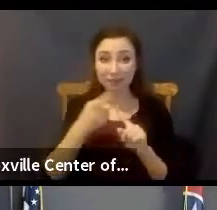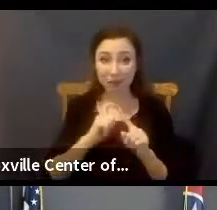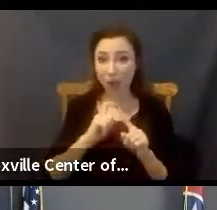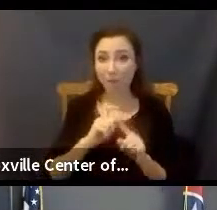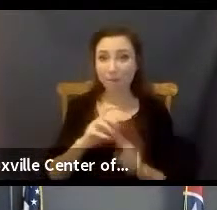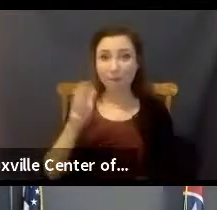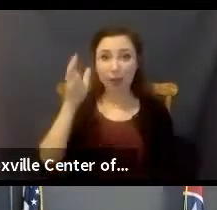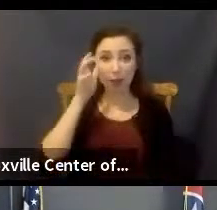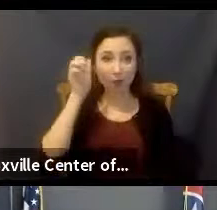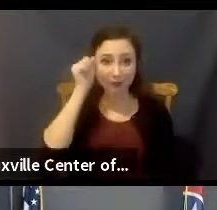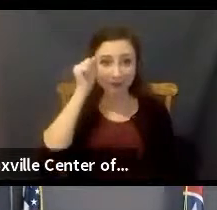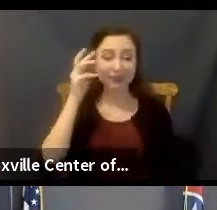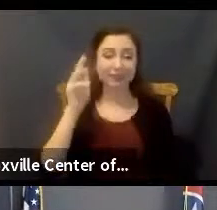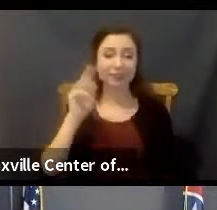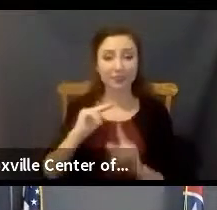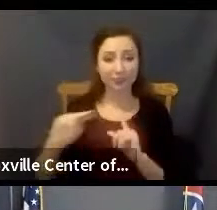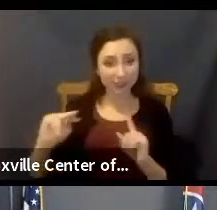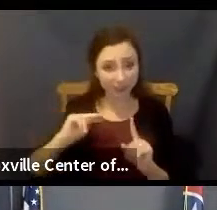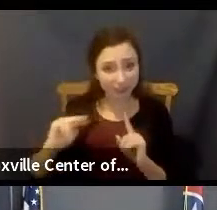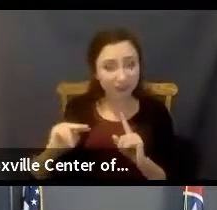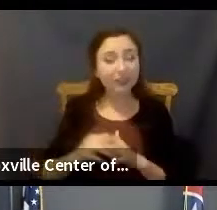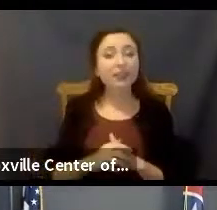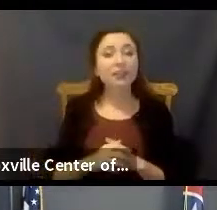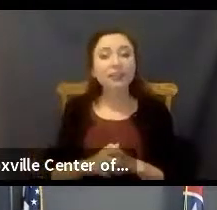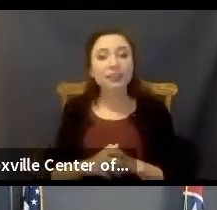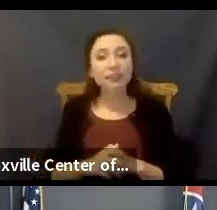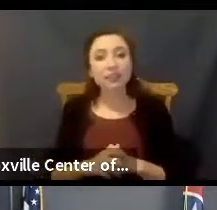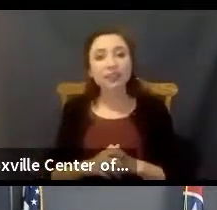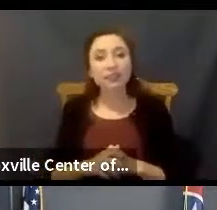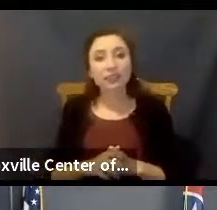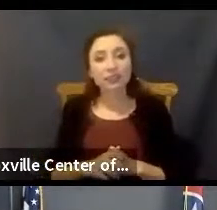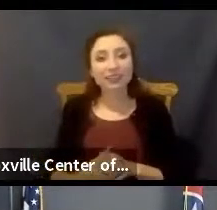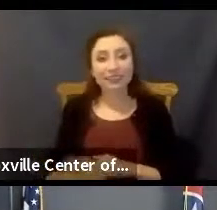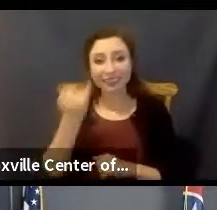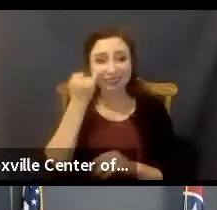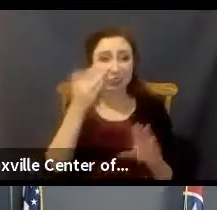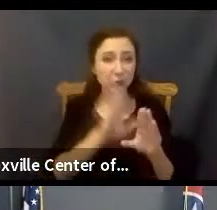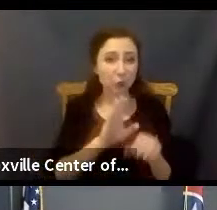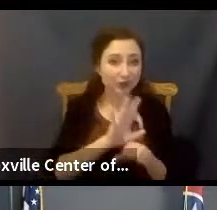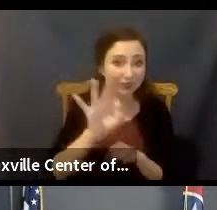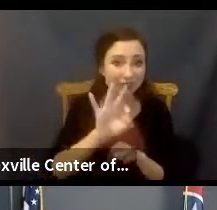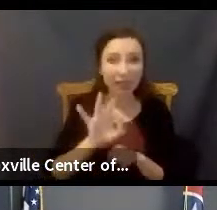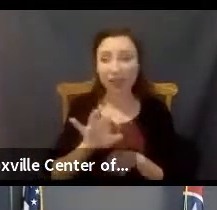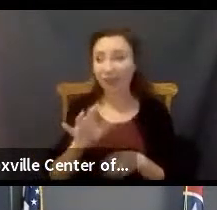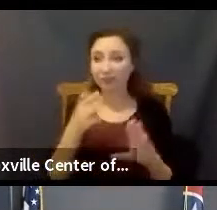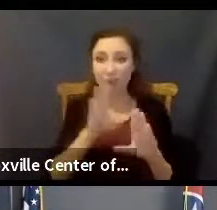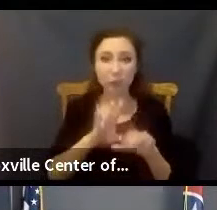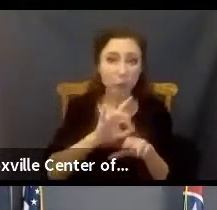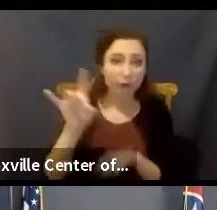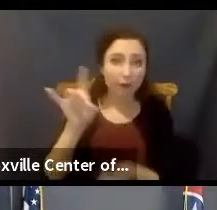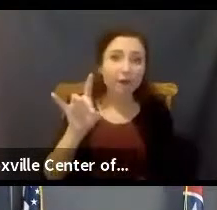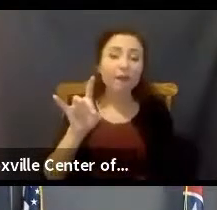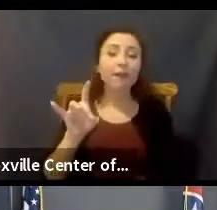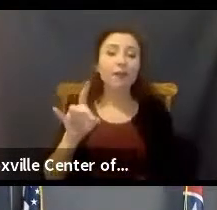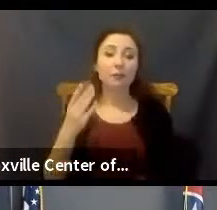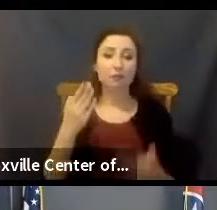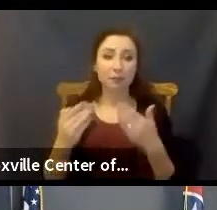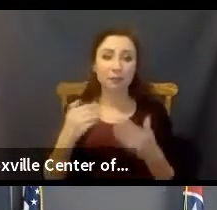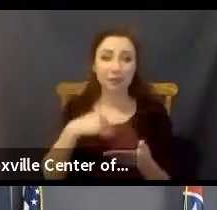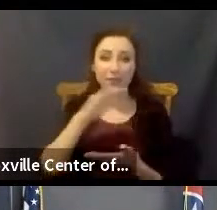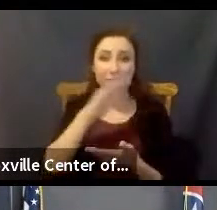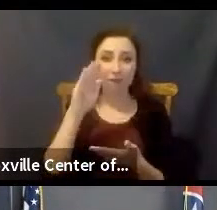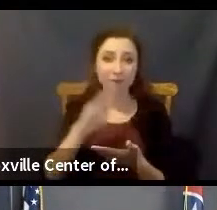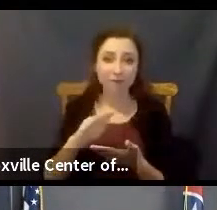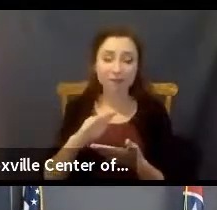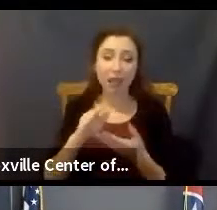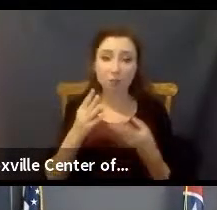sense standpoint. I mean, if you closed at 9 or you closed at 8, you would probably have less